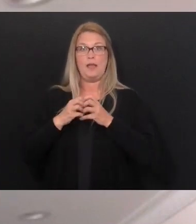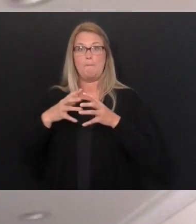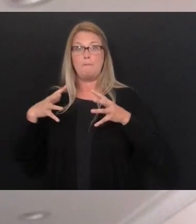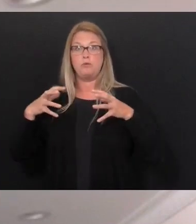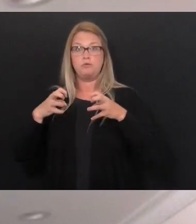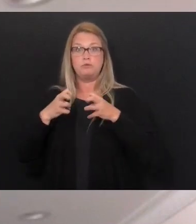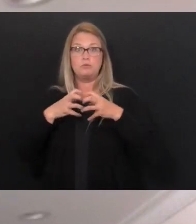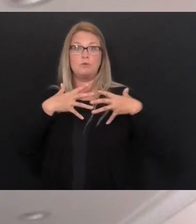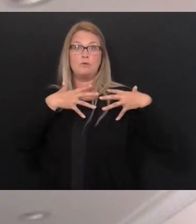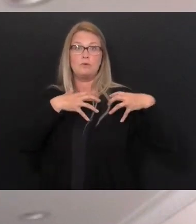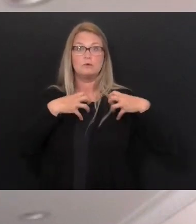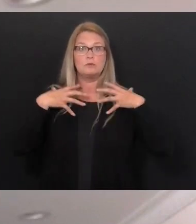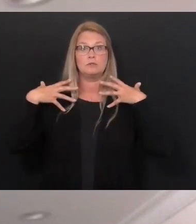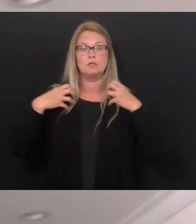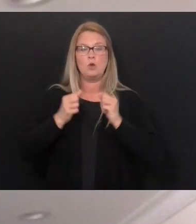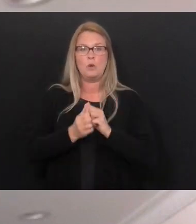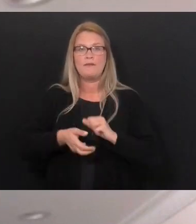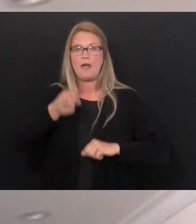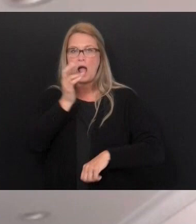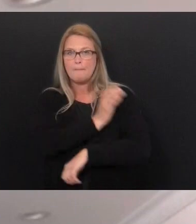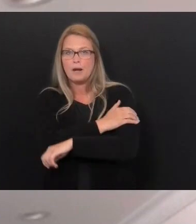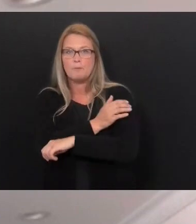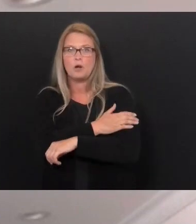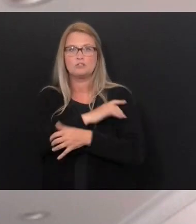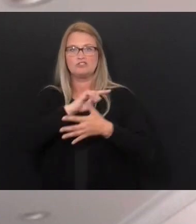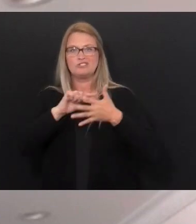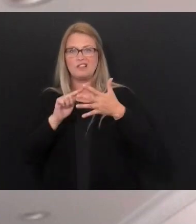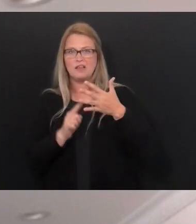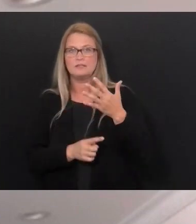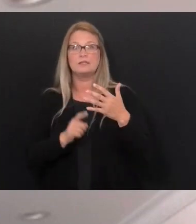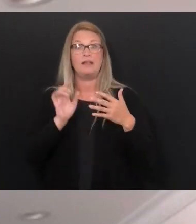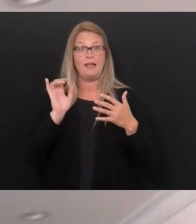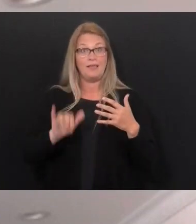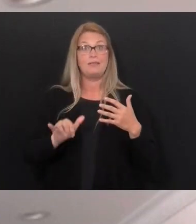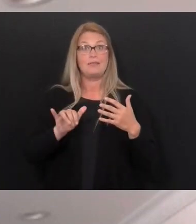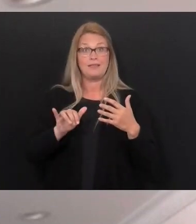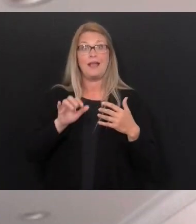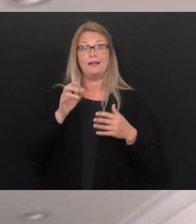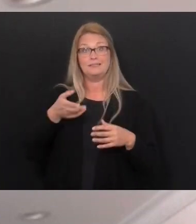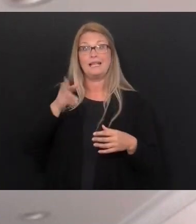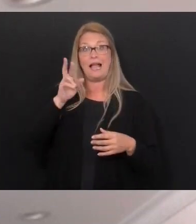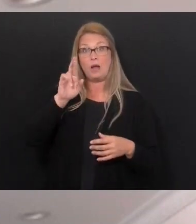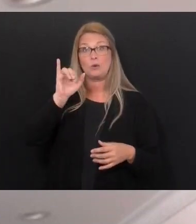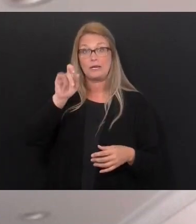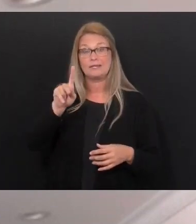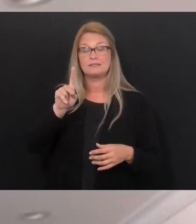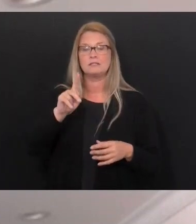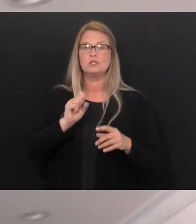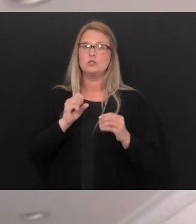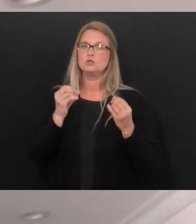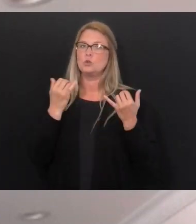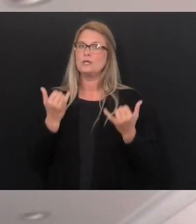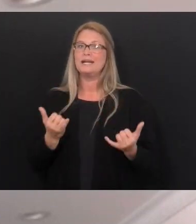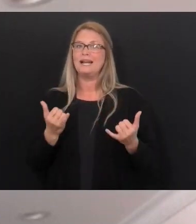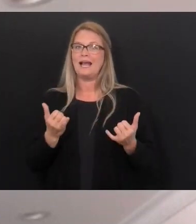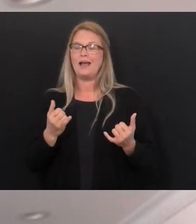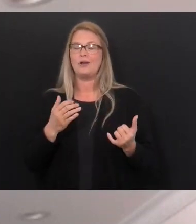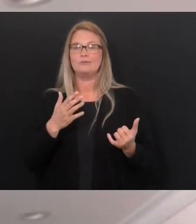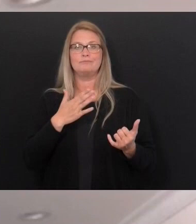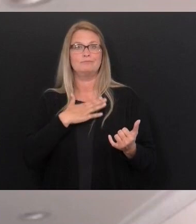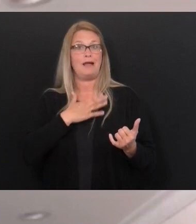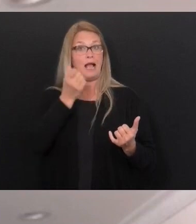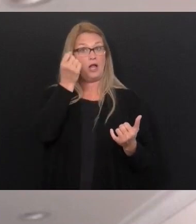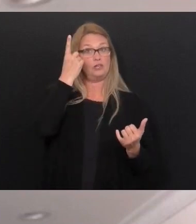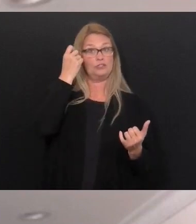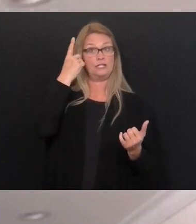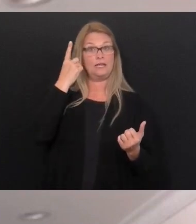or is associated with high blood pressure and others, that has turned out to be a risk factor. So the real risk factors, as I understand it,